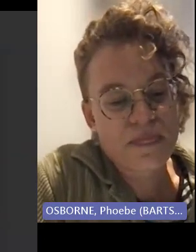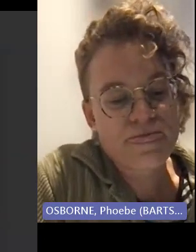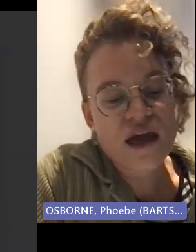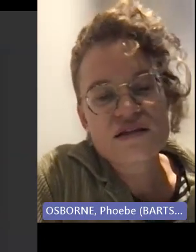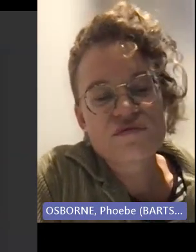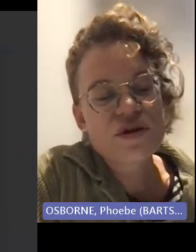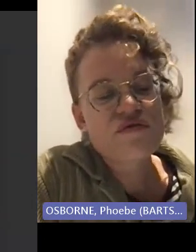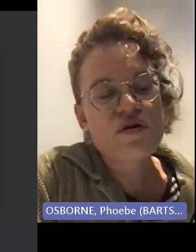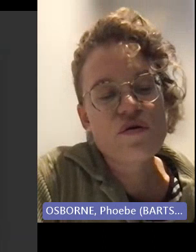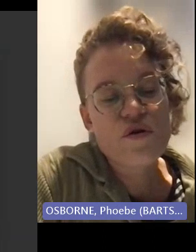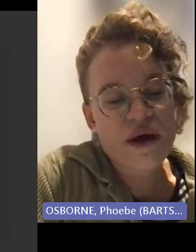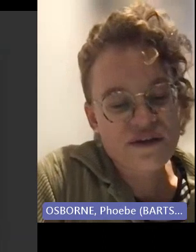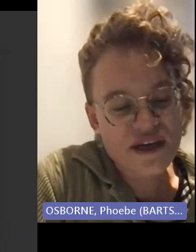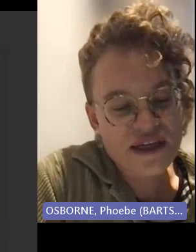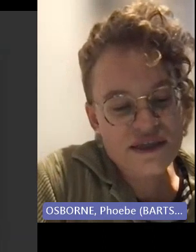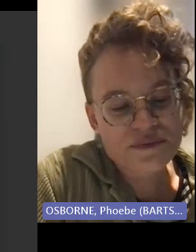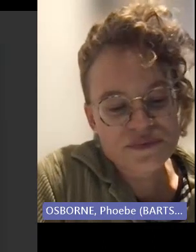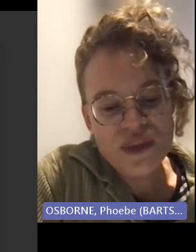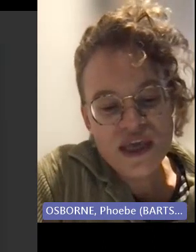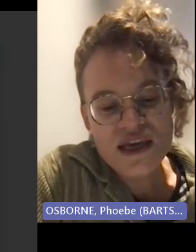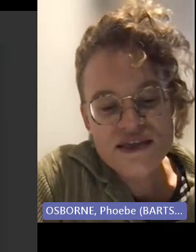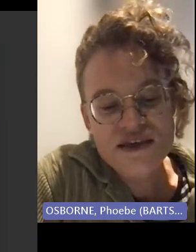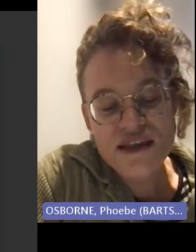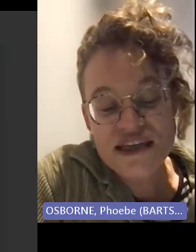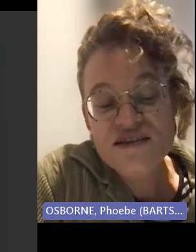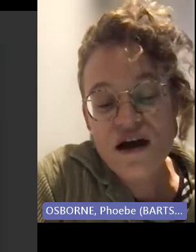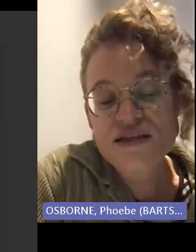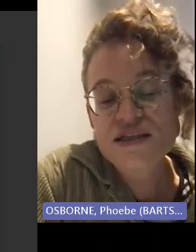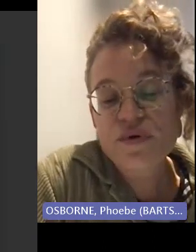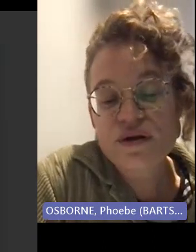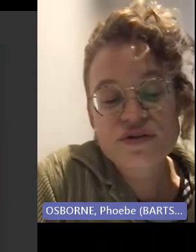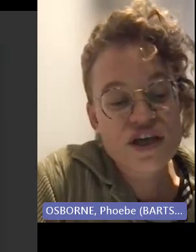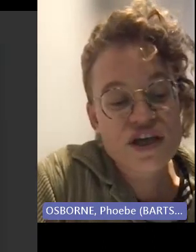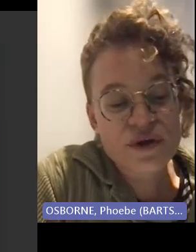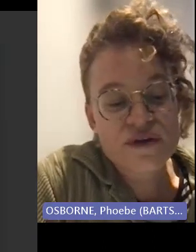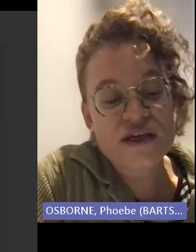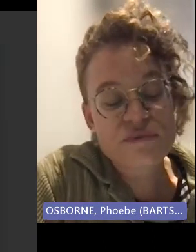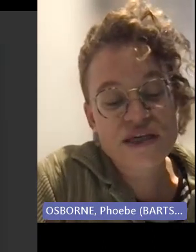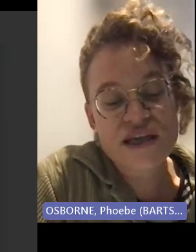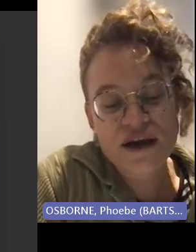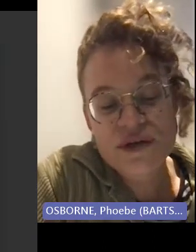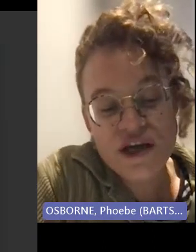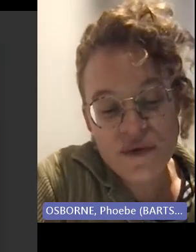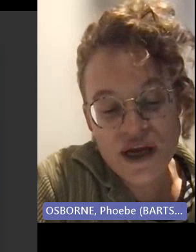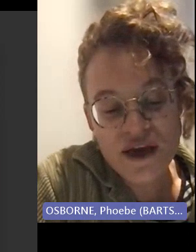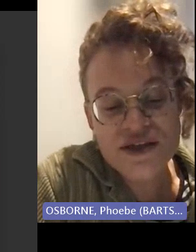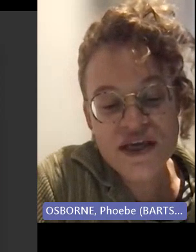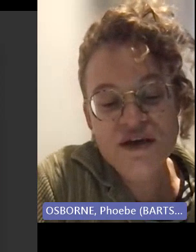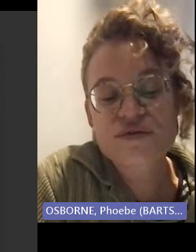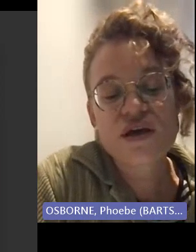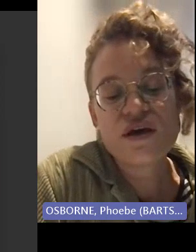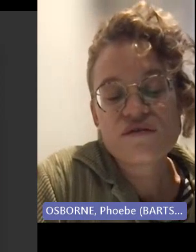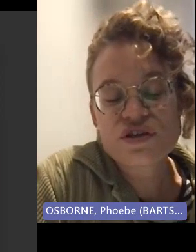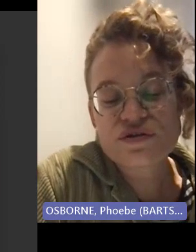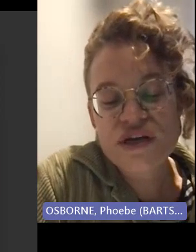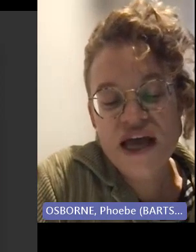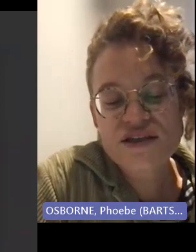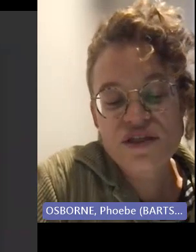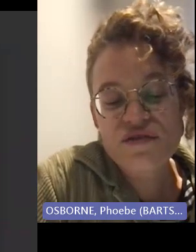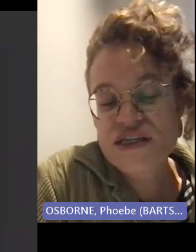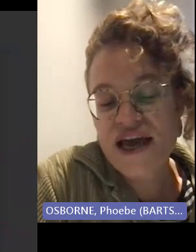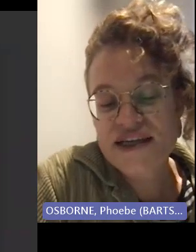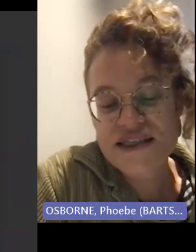Sound Stories. So one of the core benefits is its targeted approach to improving speech, language and communication skills